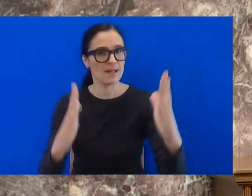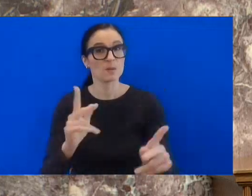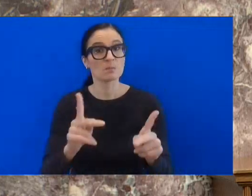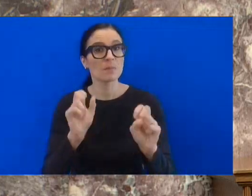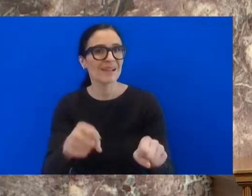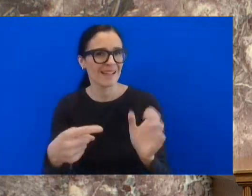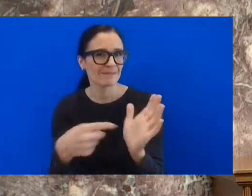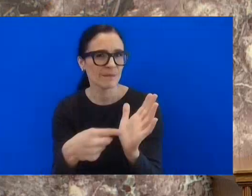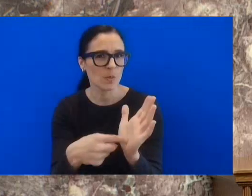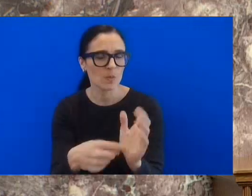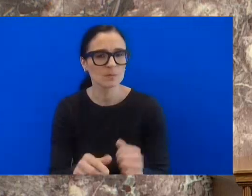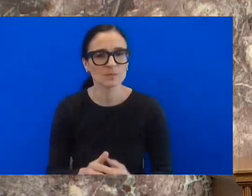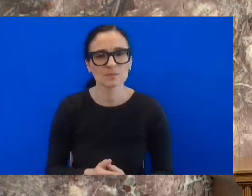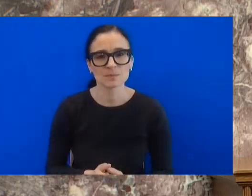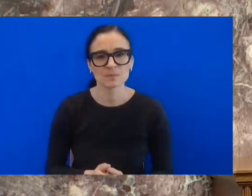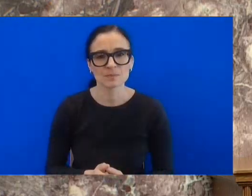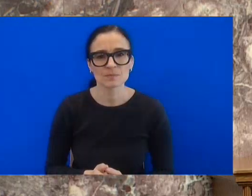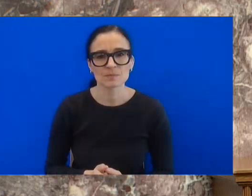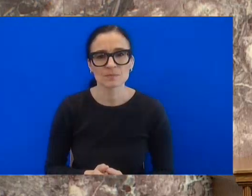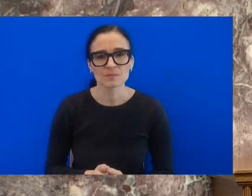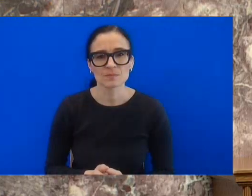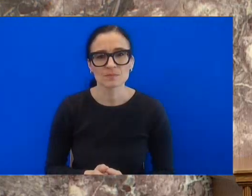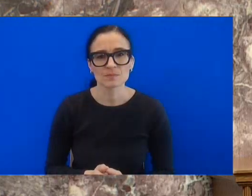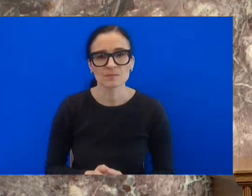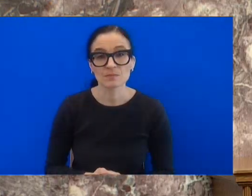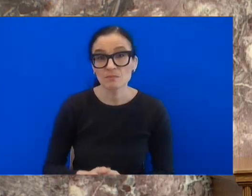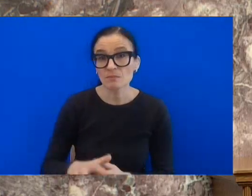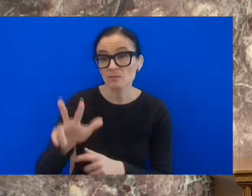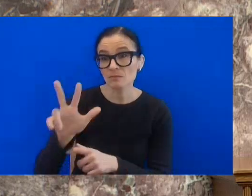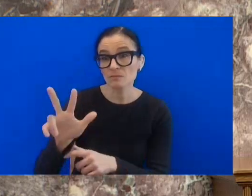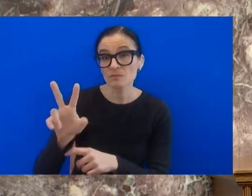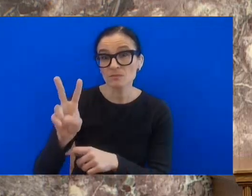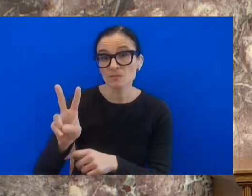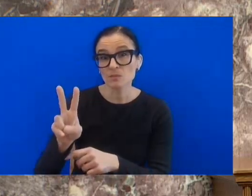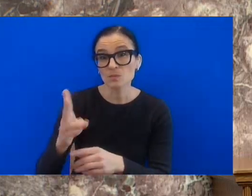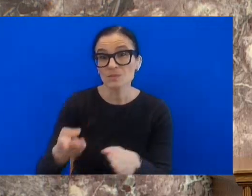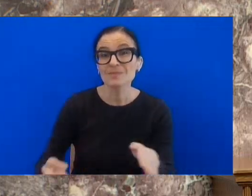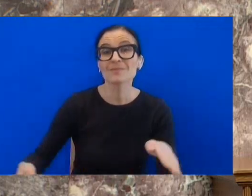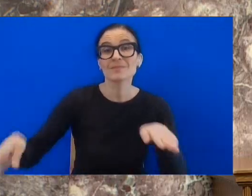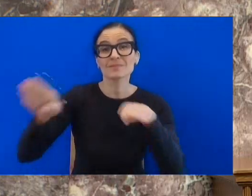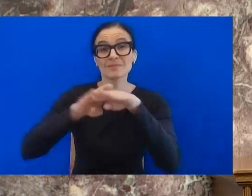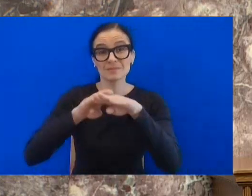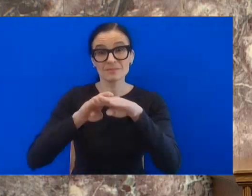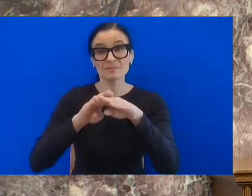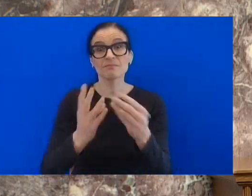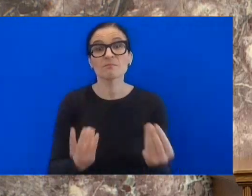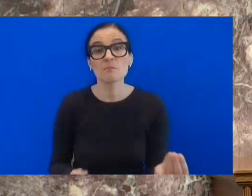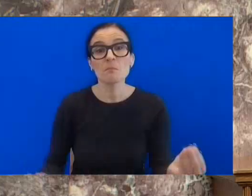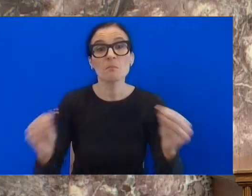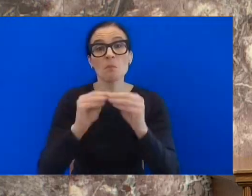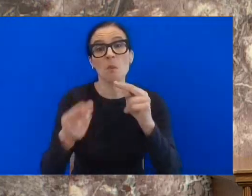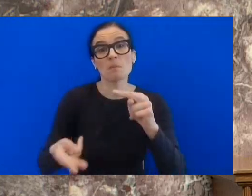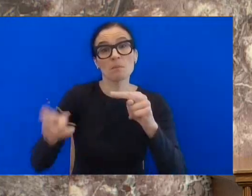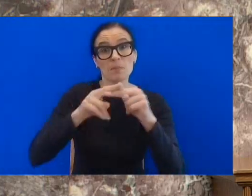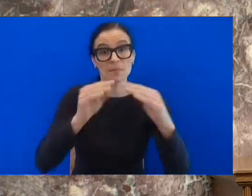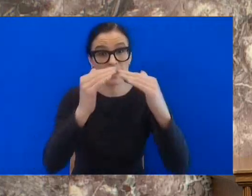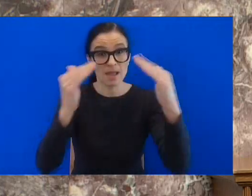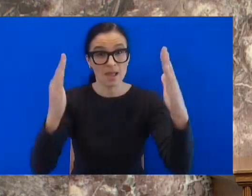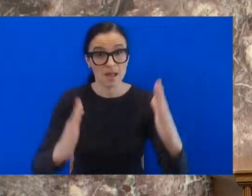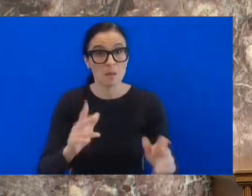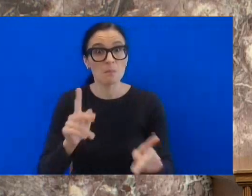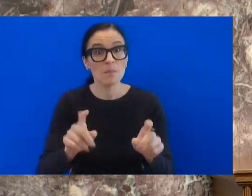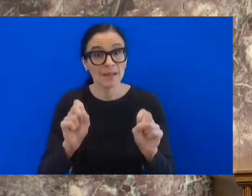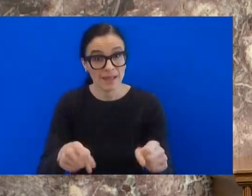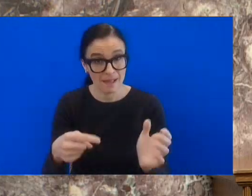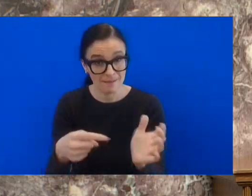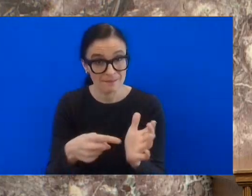32 times more housing, affordable housing that is ongoing right now than when the previous government was in. 32 times